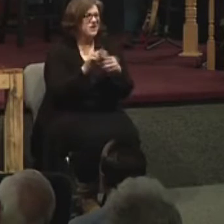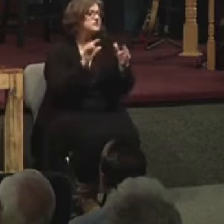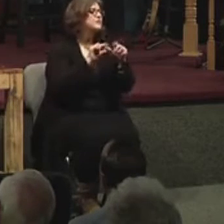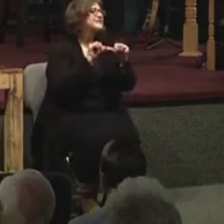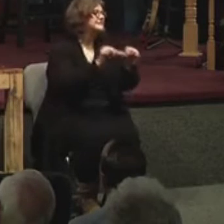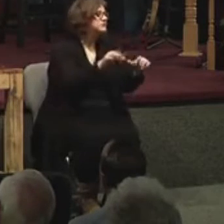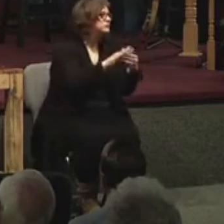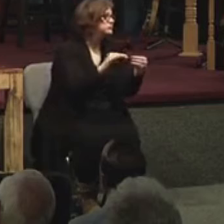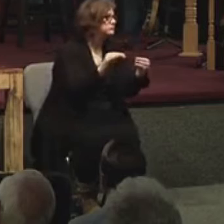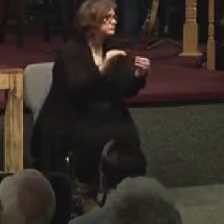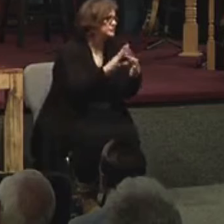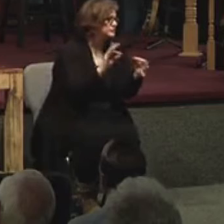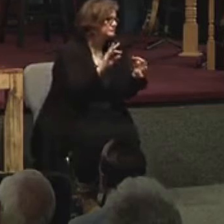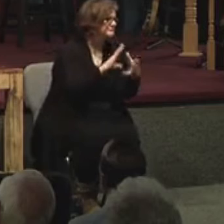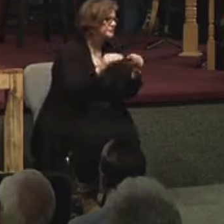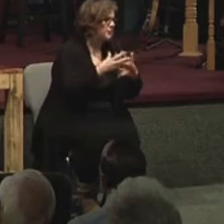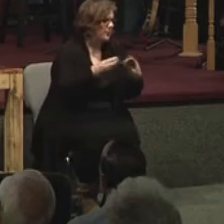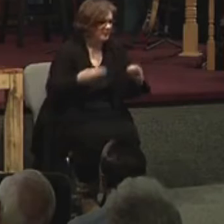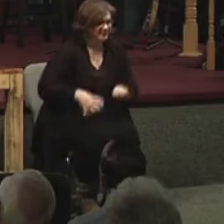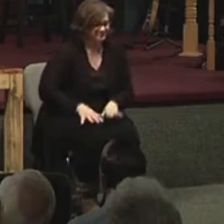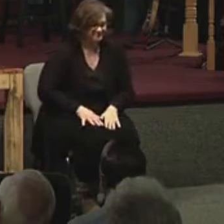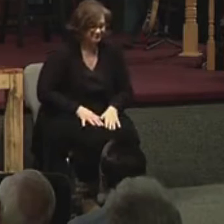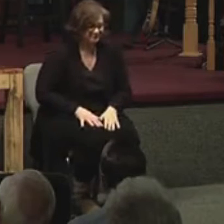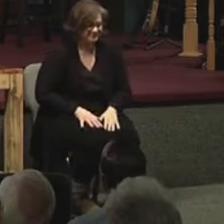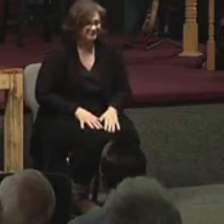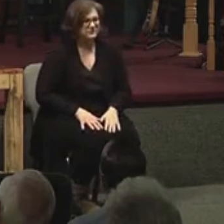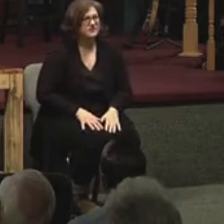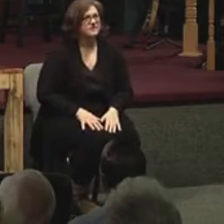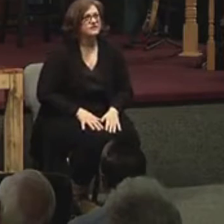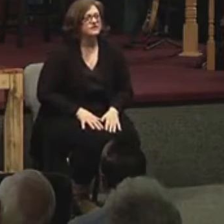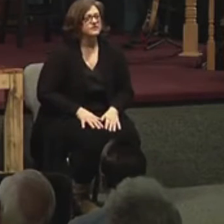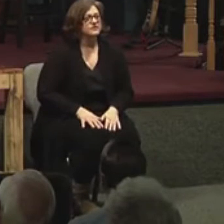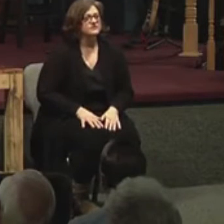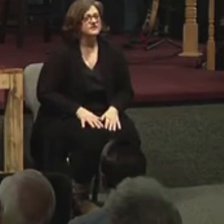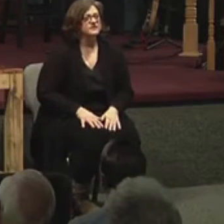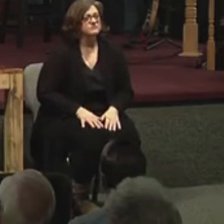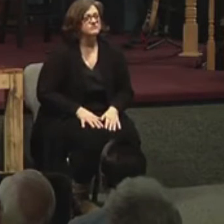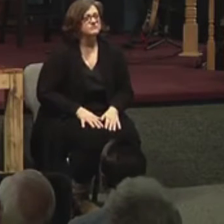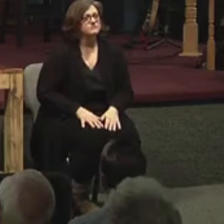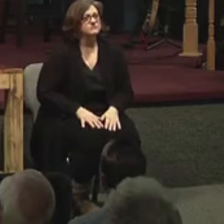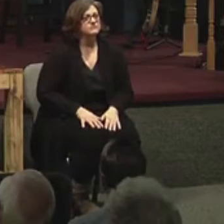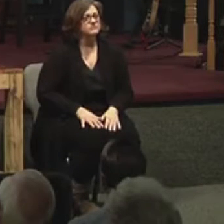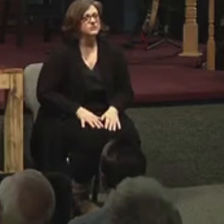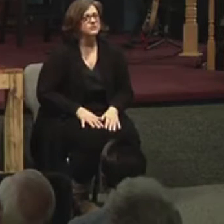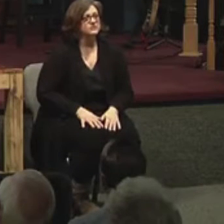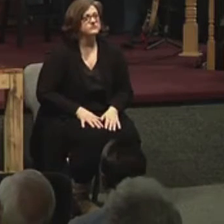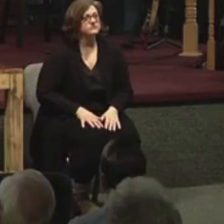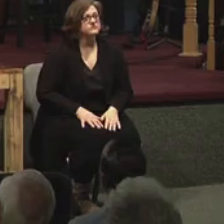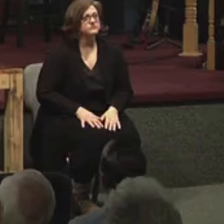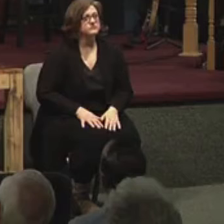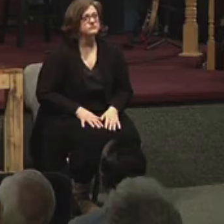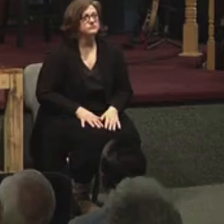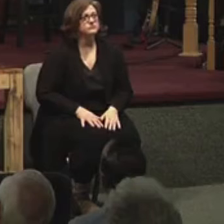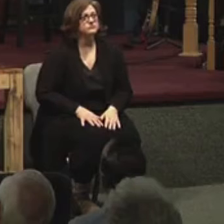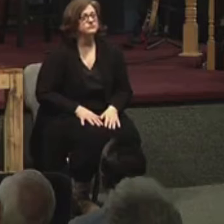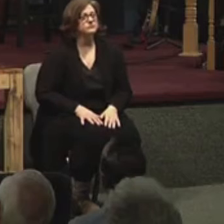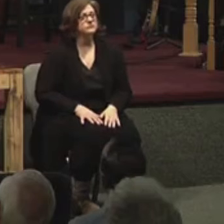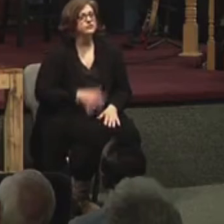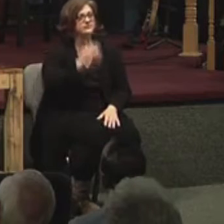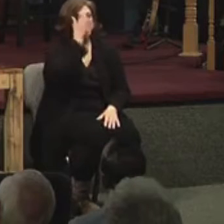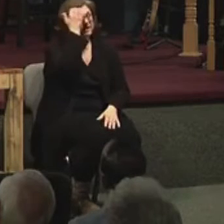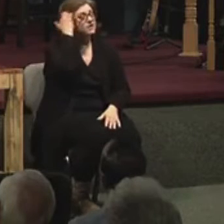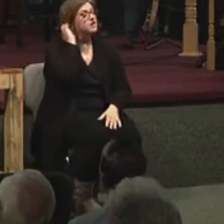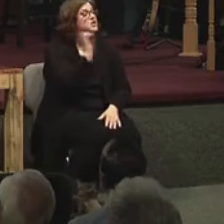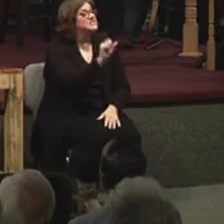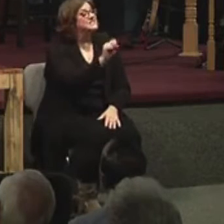their way, they're choked out by life's worries, riches, and pleasures, and they do not mature. We